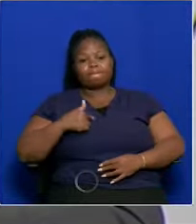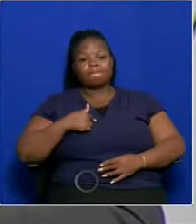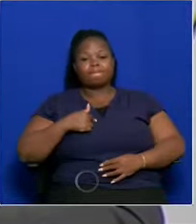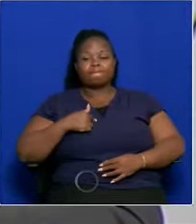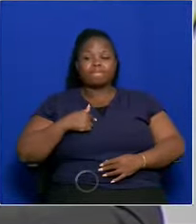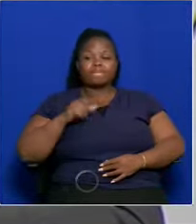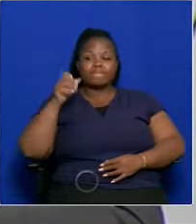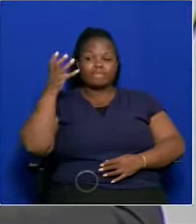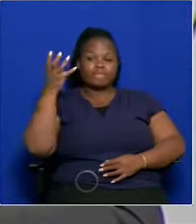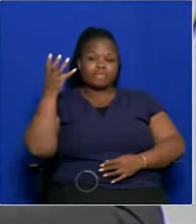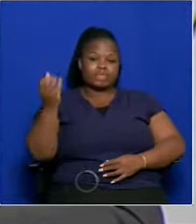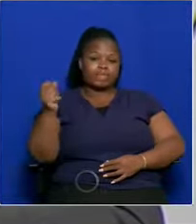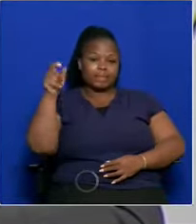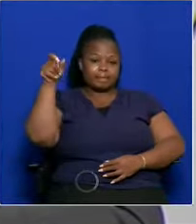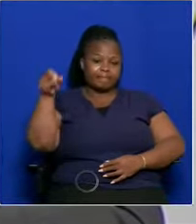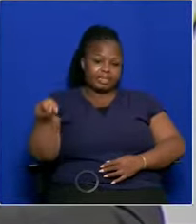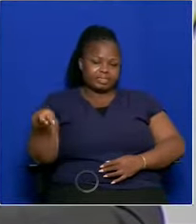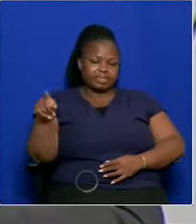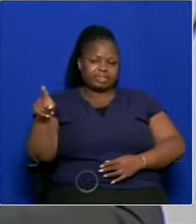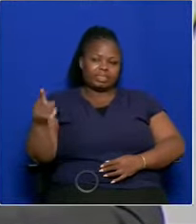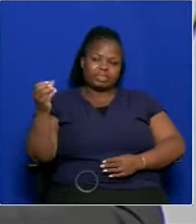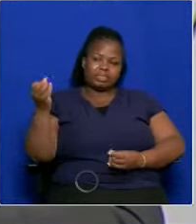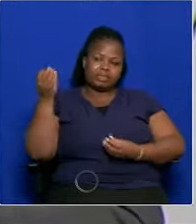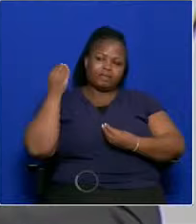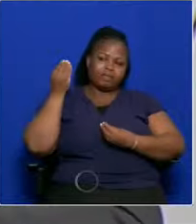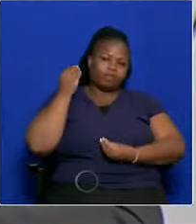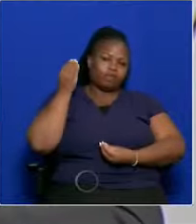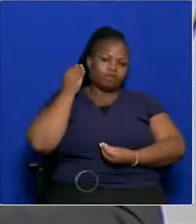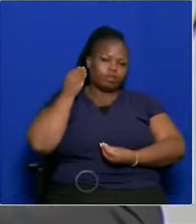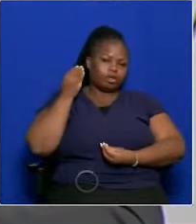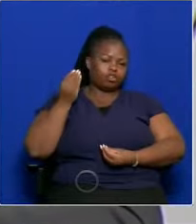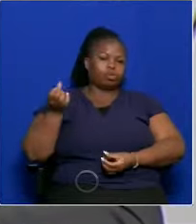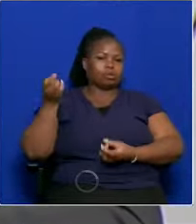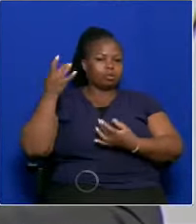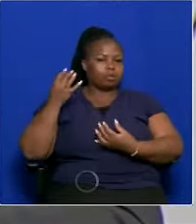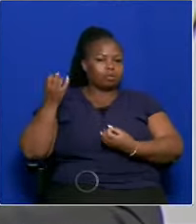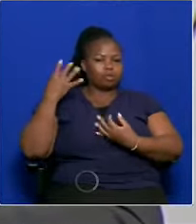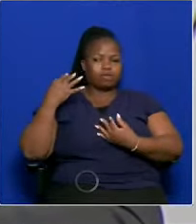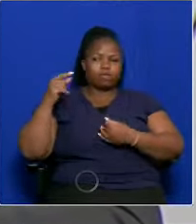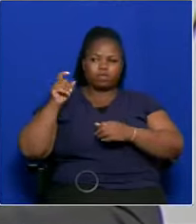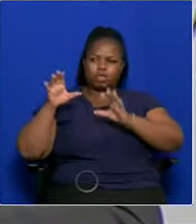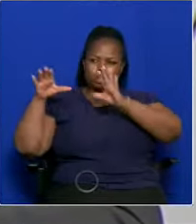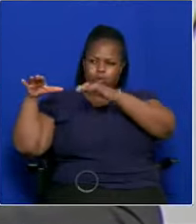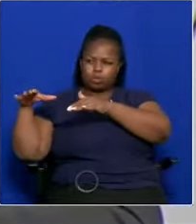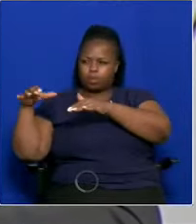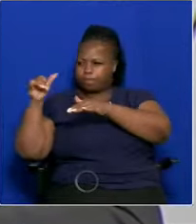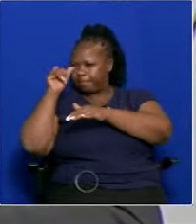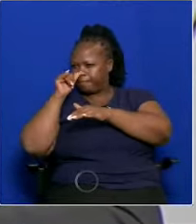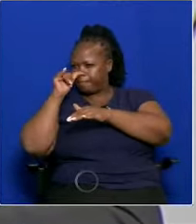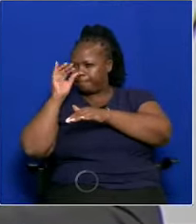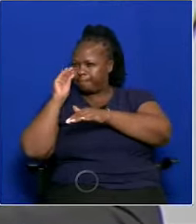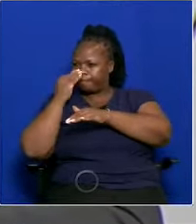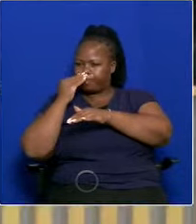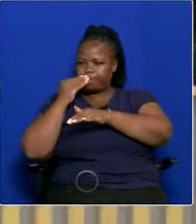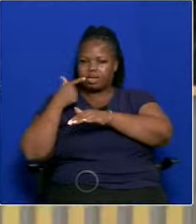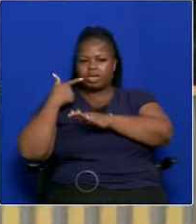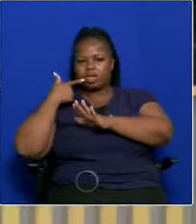who was giving me information of a group who was robbing garages and